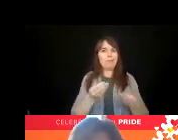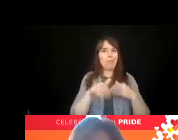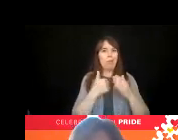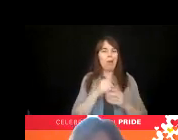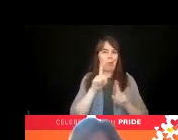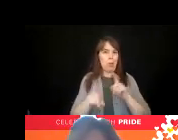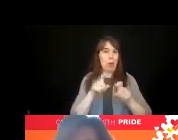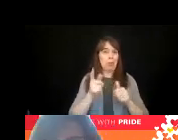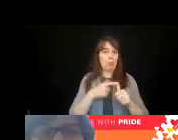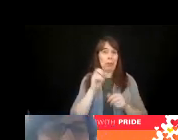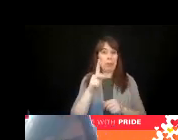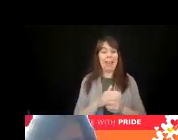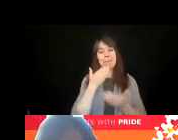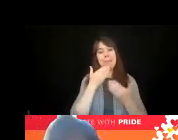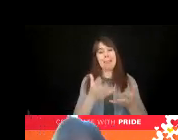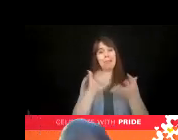discussion. Thank you very much.